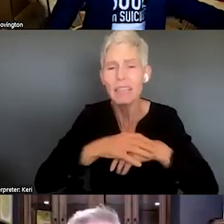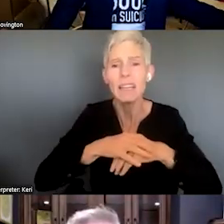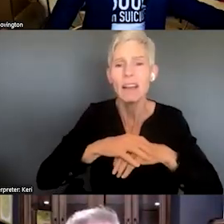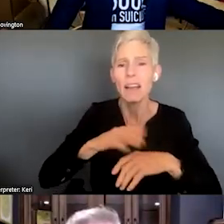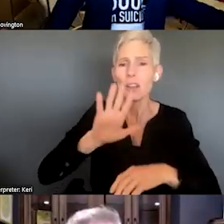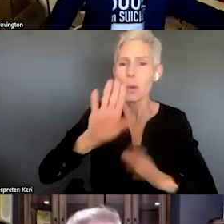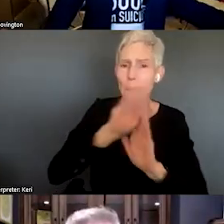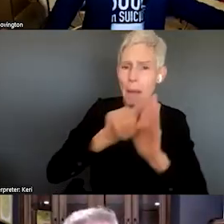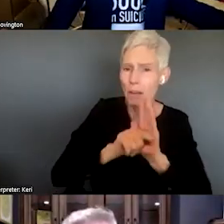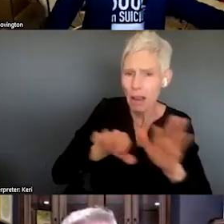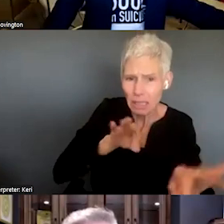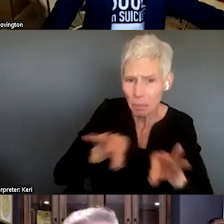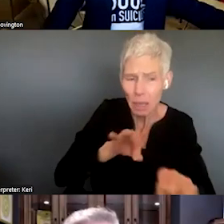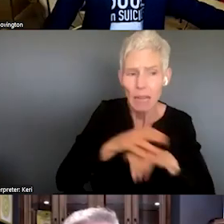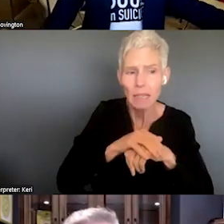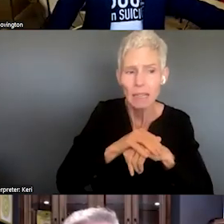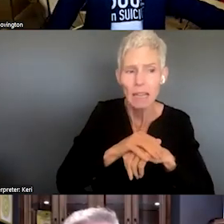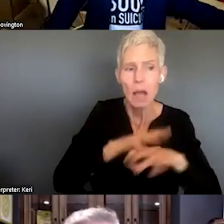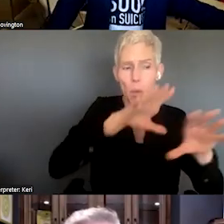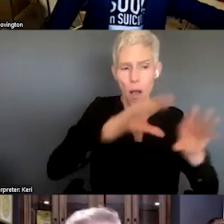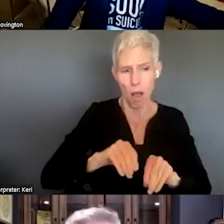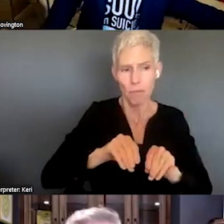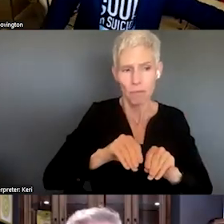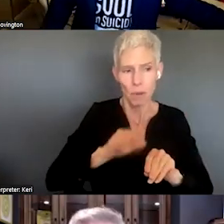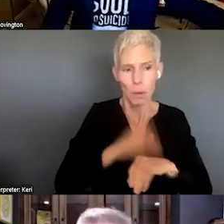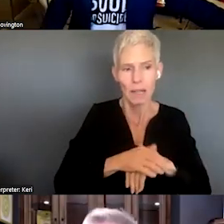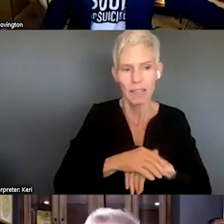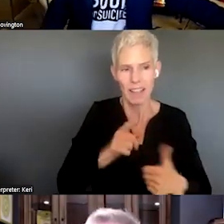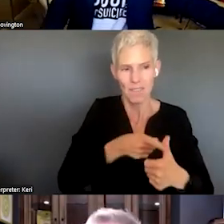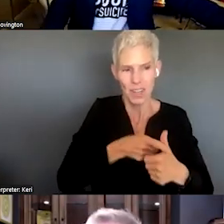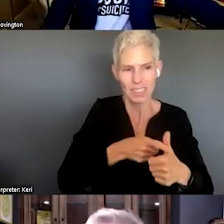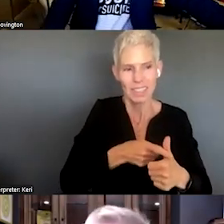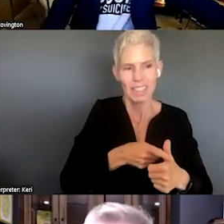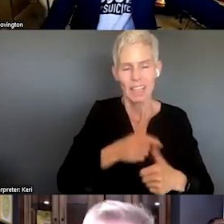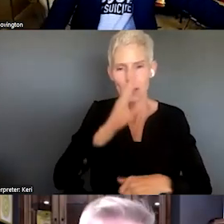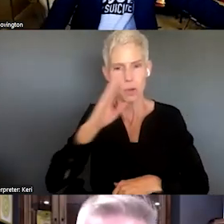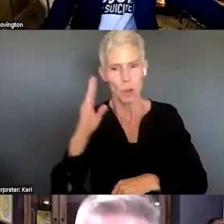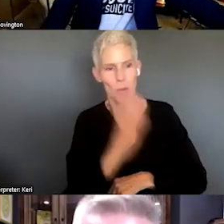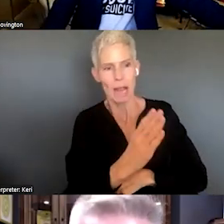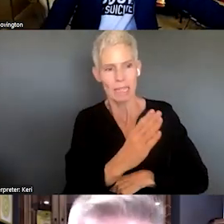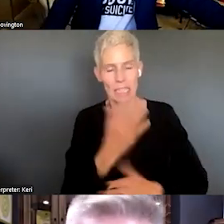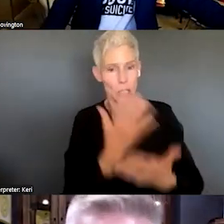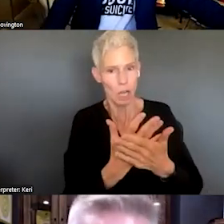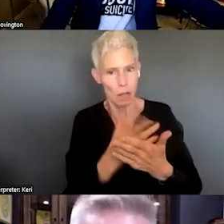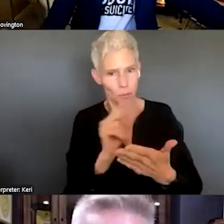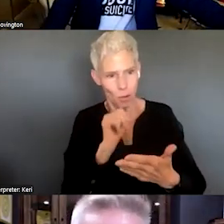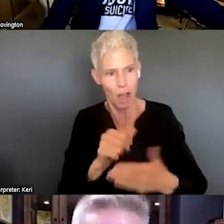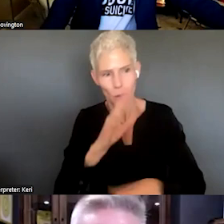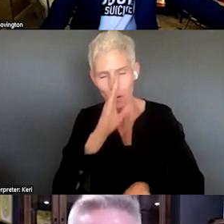your background. And I'm going to take the slides down. We've got this first one here. Go directly to, not to jail, but to